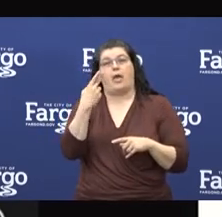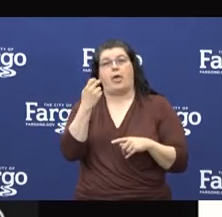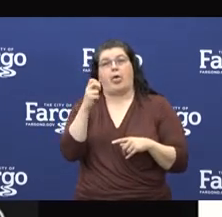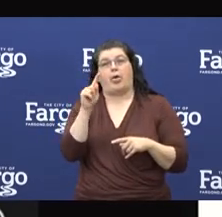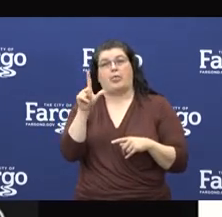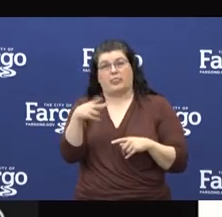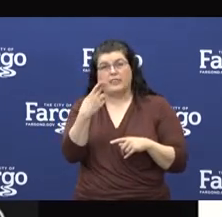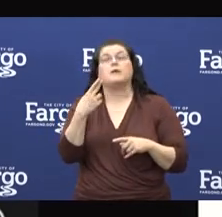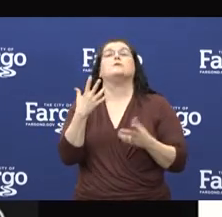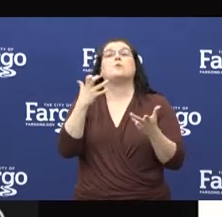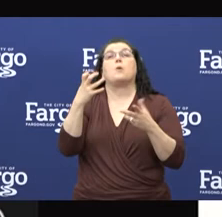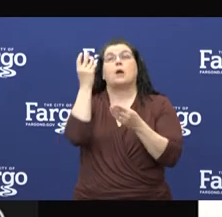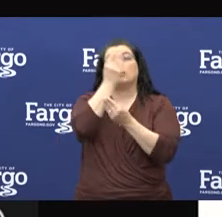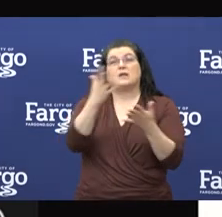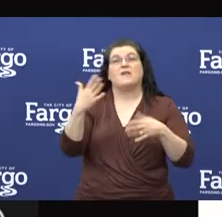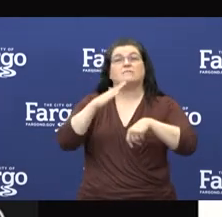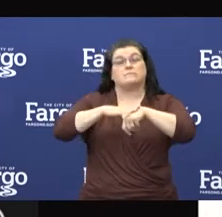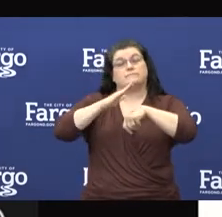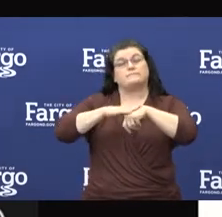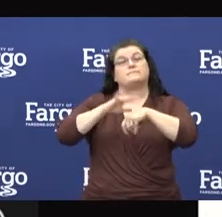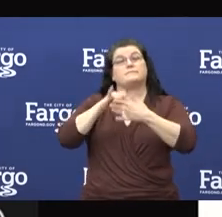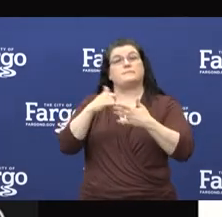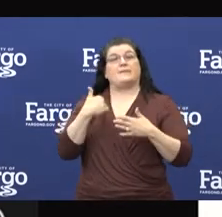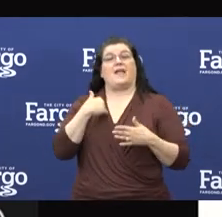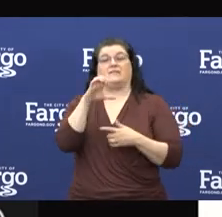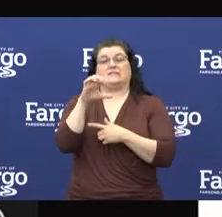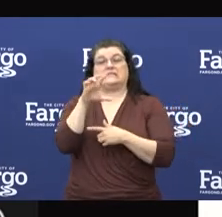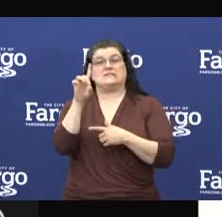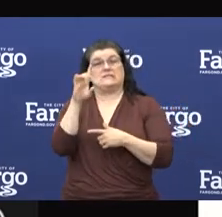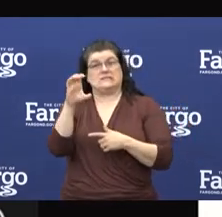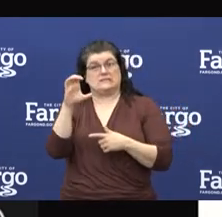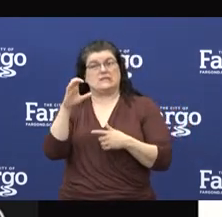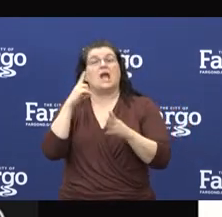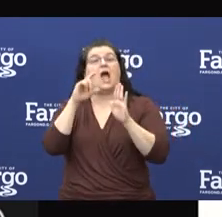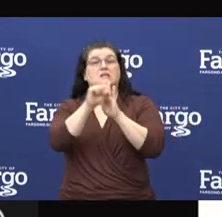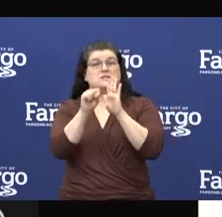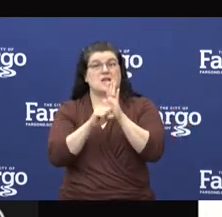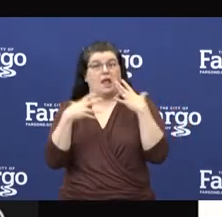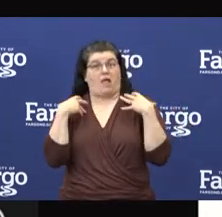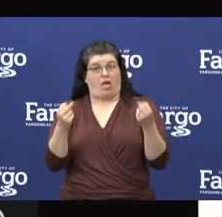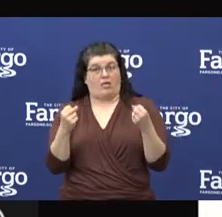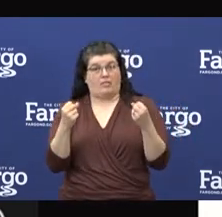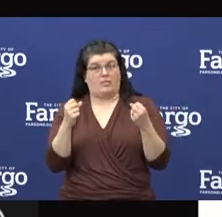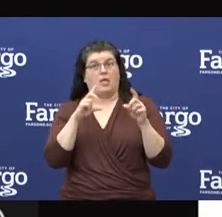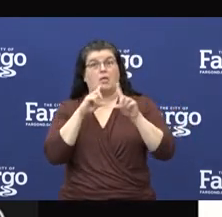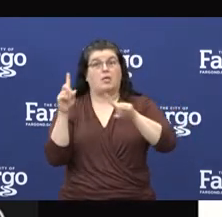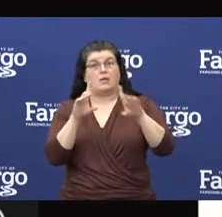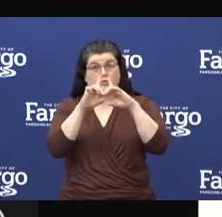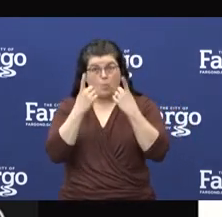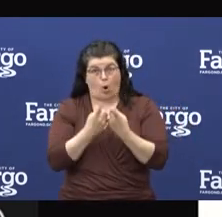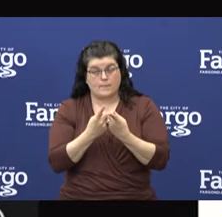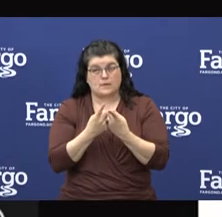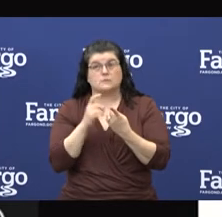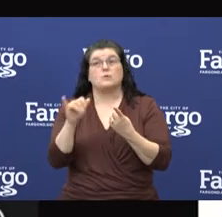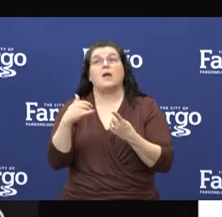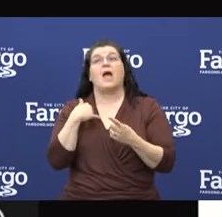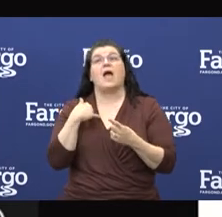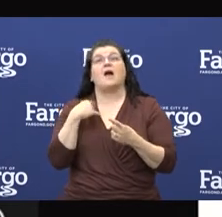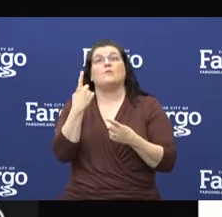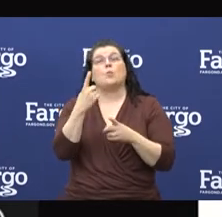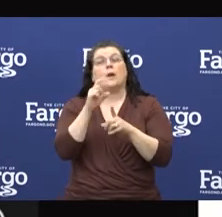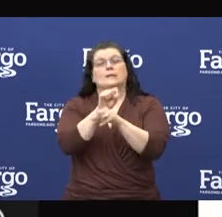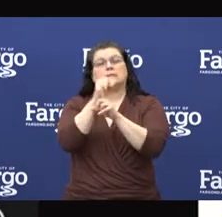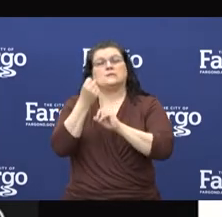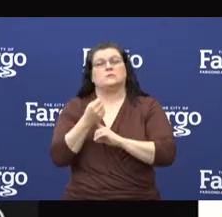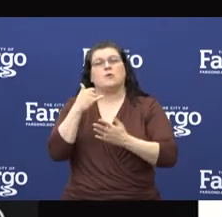update on a recent health advisory that came from the CDC and the State Health Department. This is in regards to a condition called